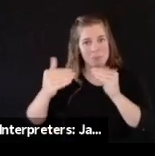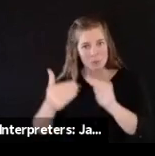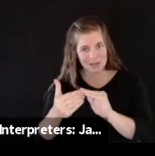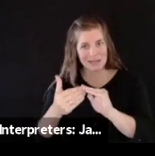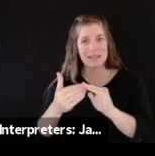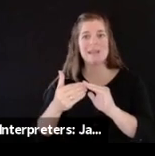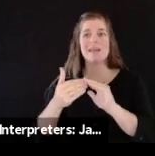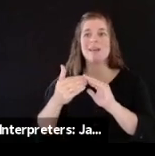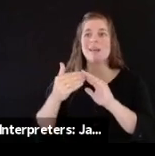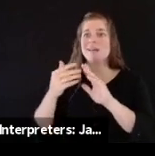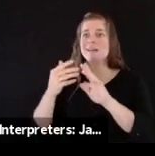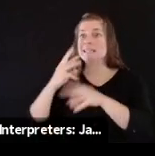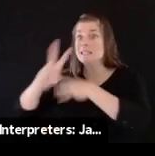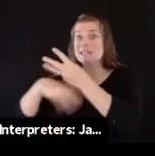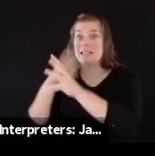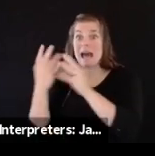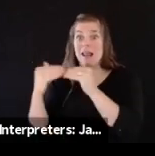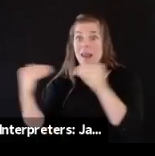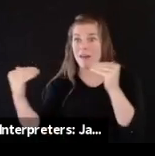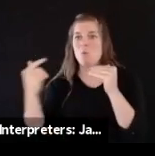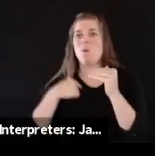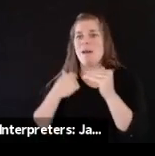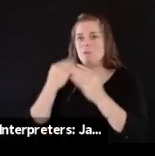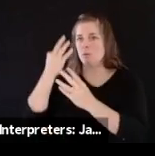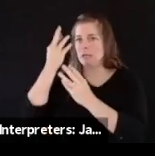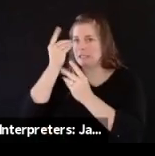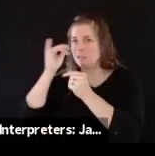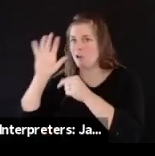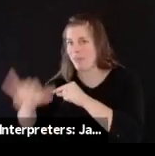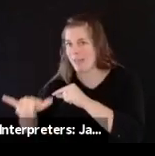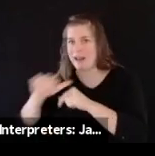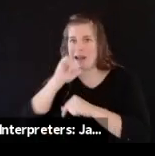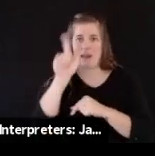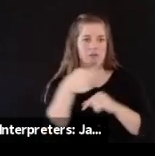levels have to be taken into consideration, because in order to